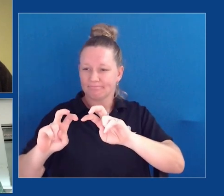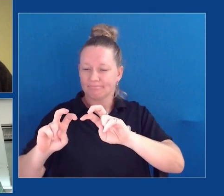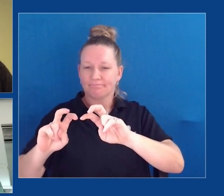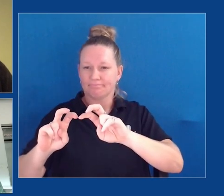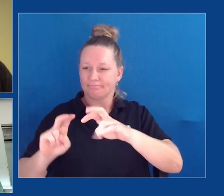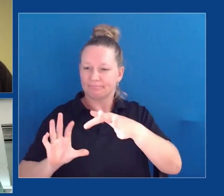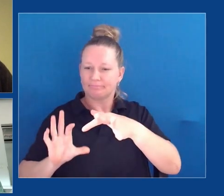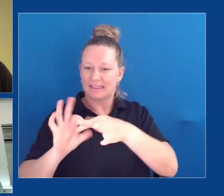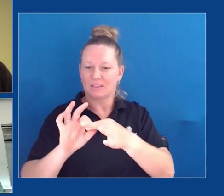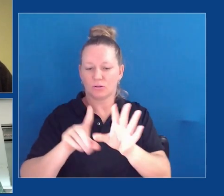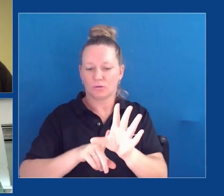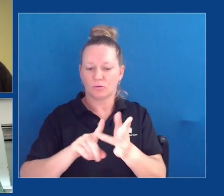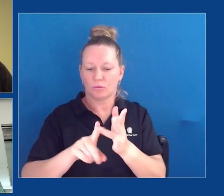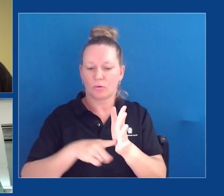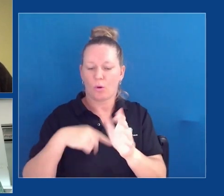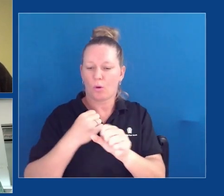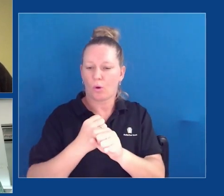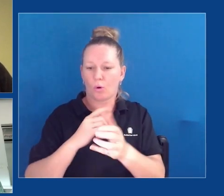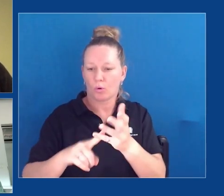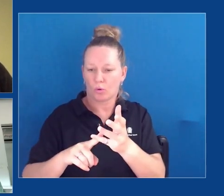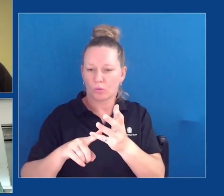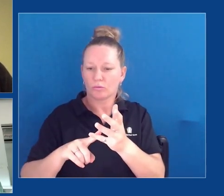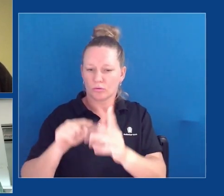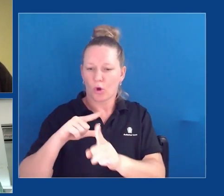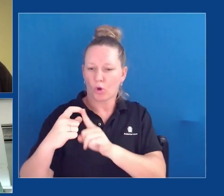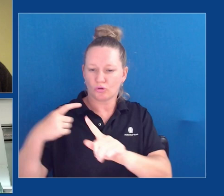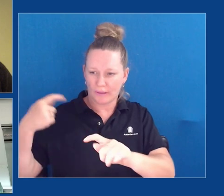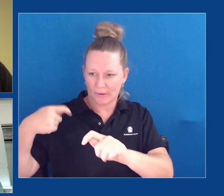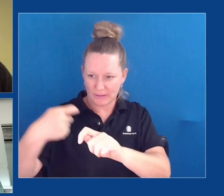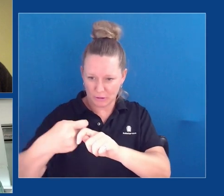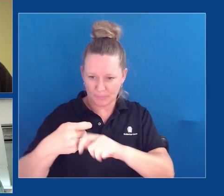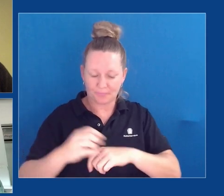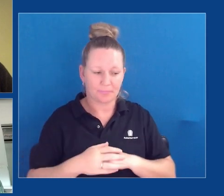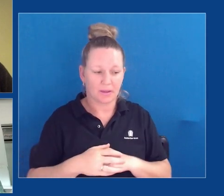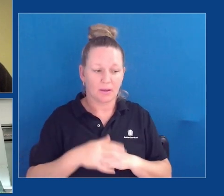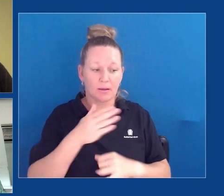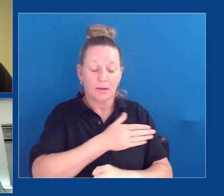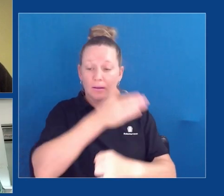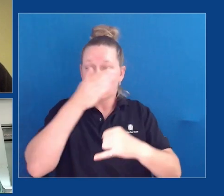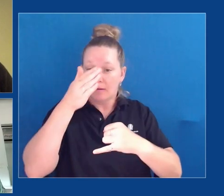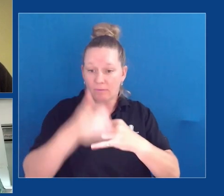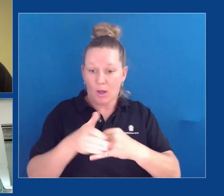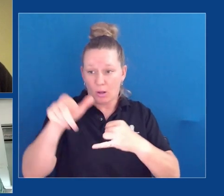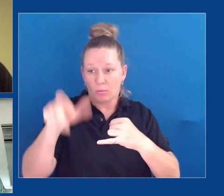quite prominently. Finally, the pre-recorded guest is